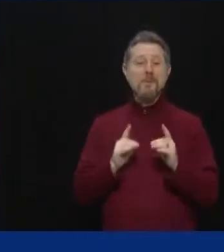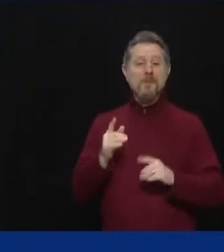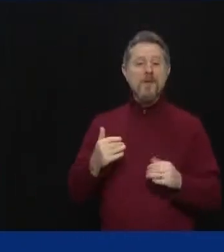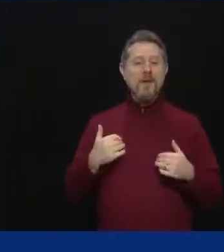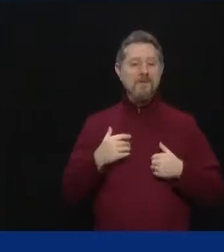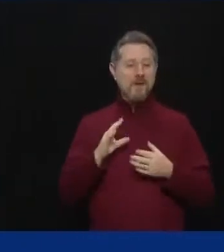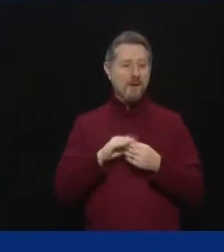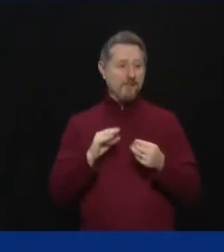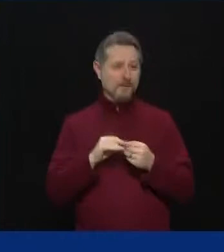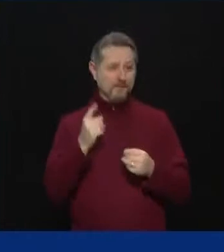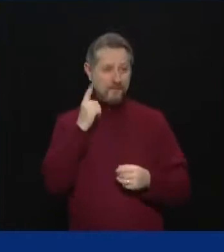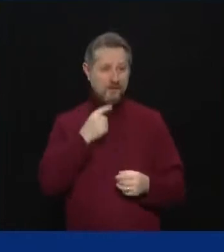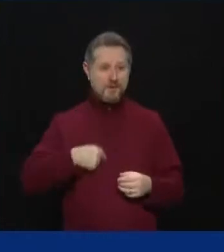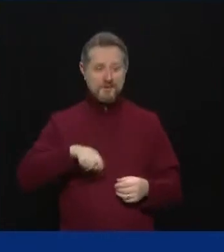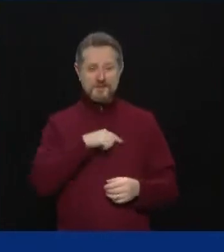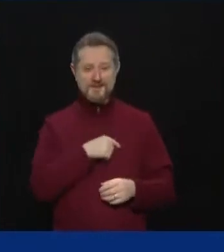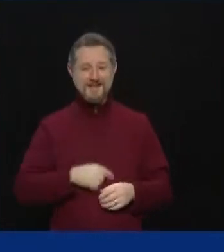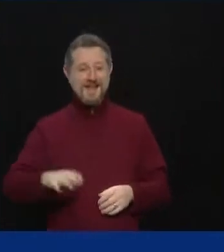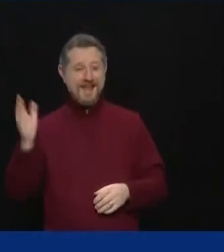Hello.